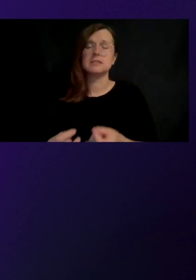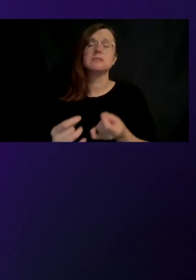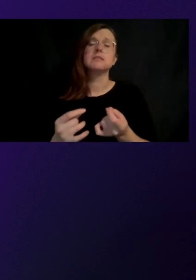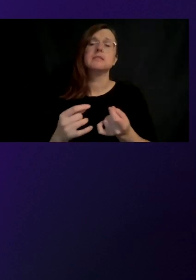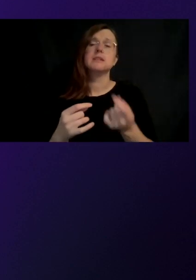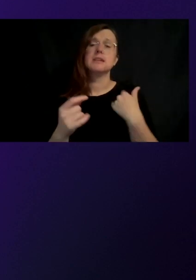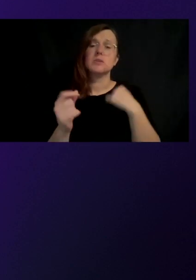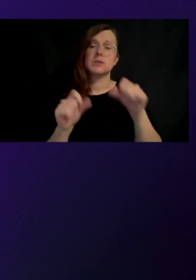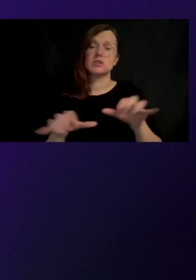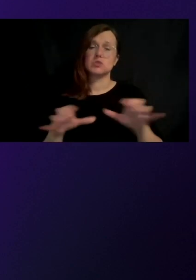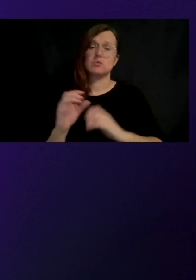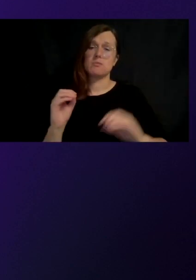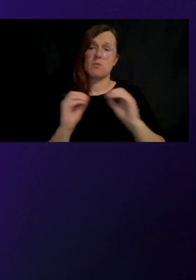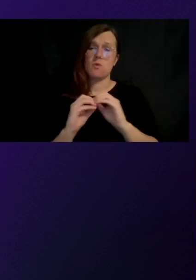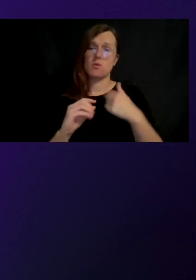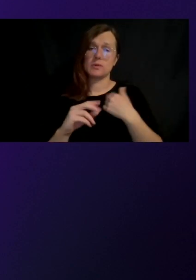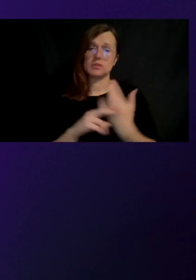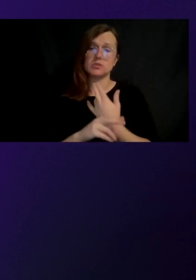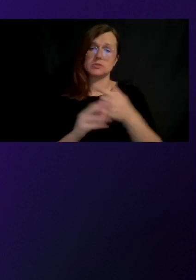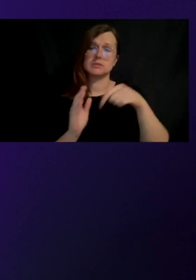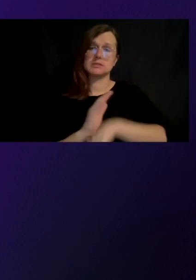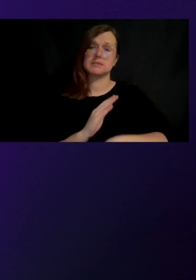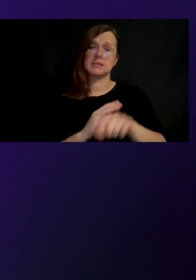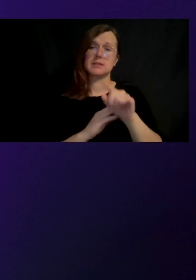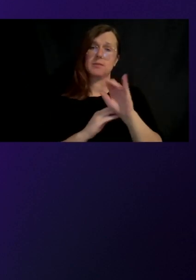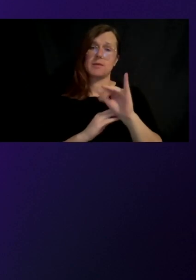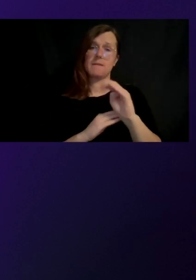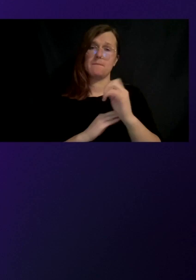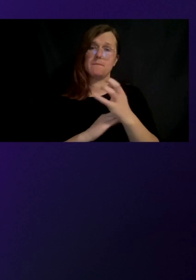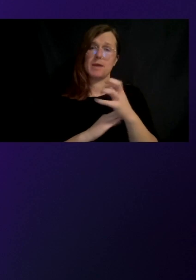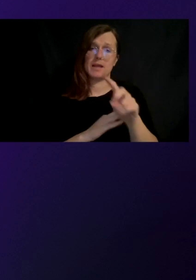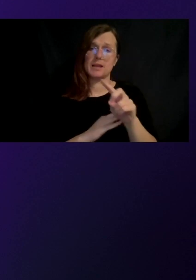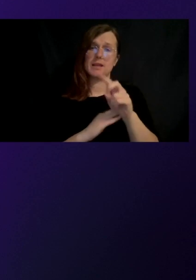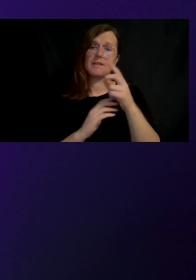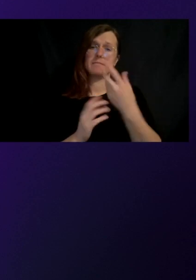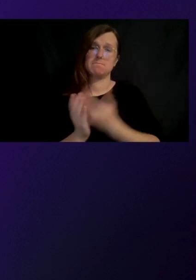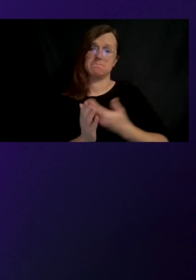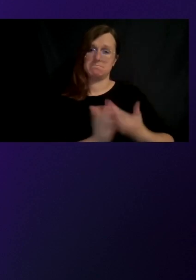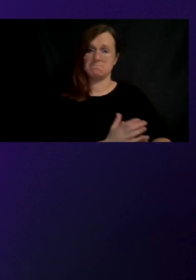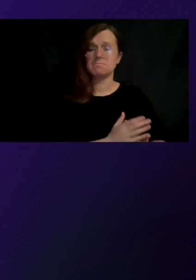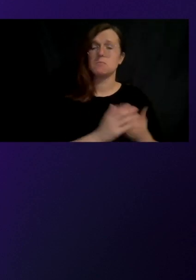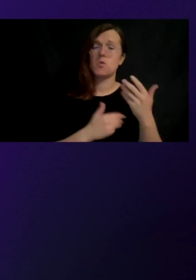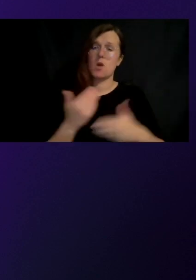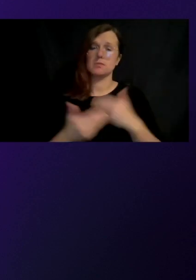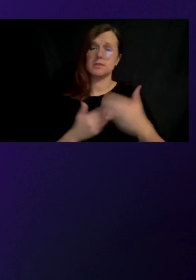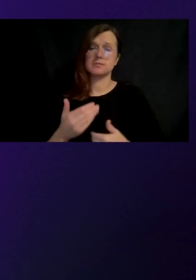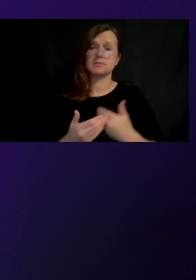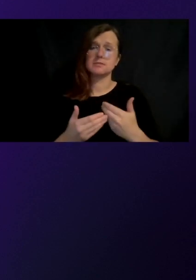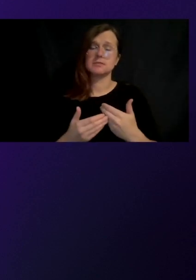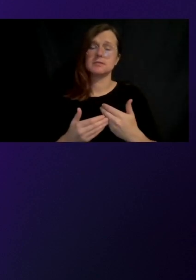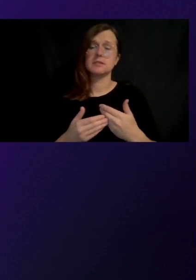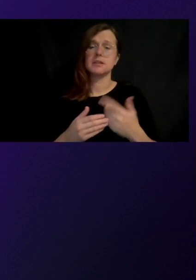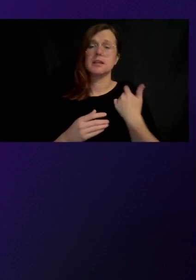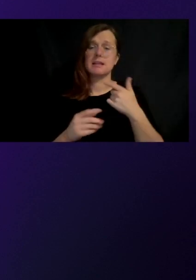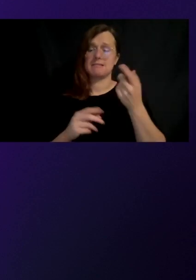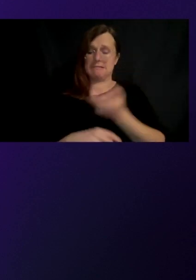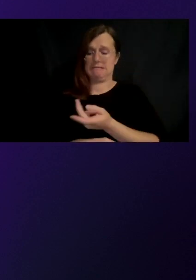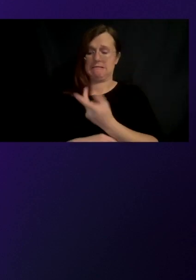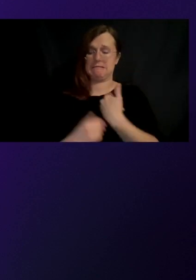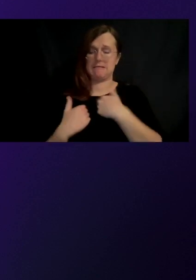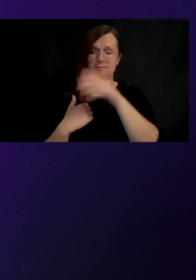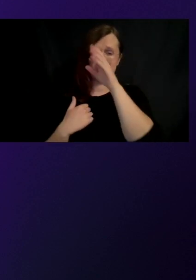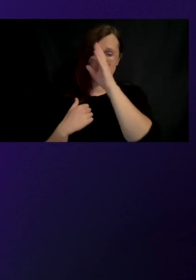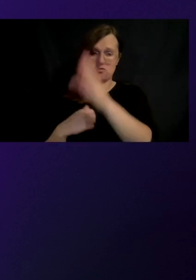deeply embedded general-purpose vector processors inside the Inferentia 2 compute units, and these have direct access to